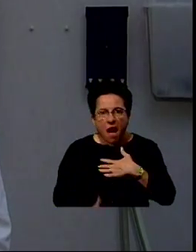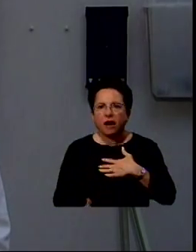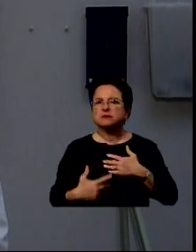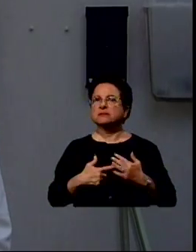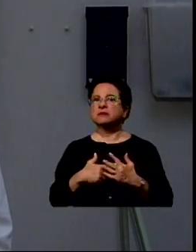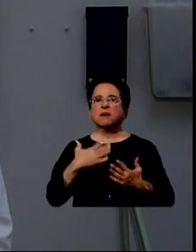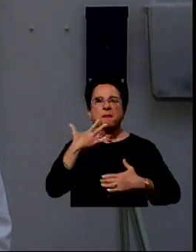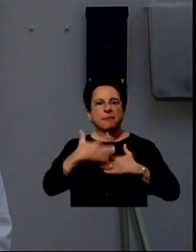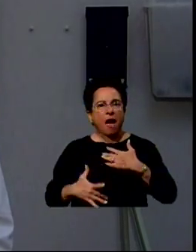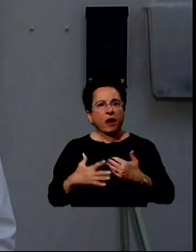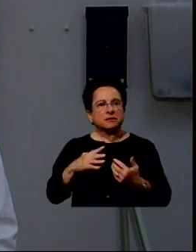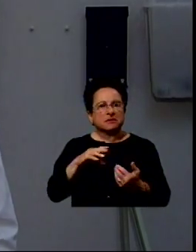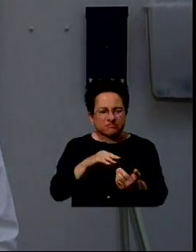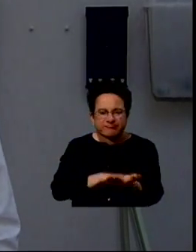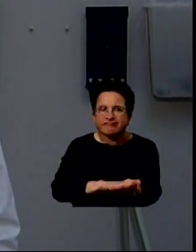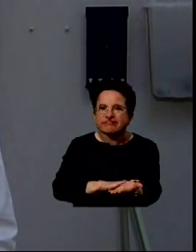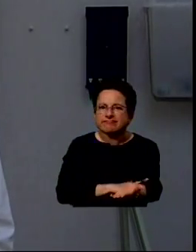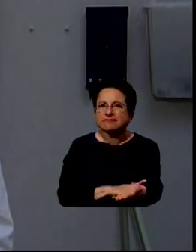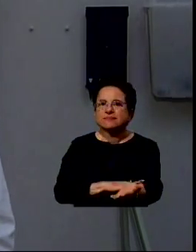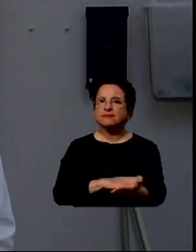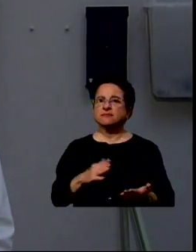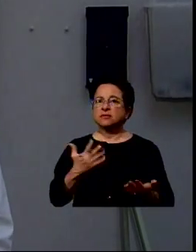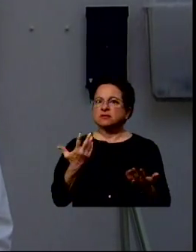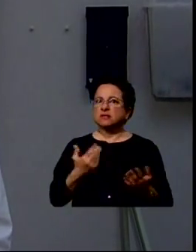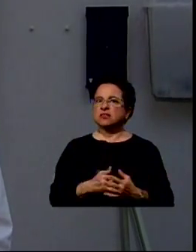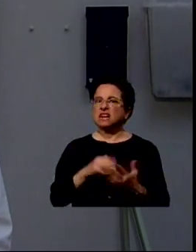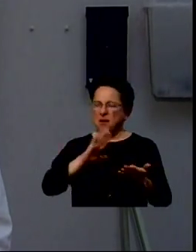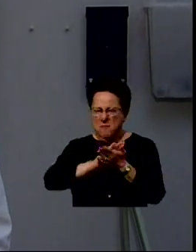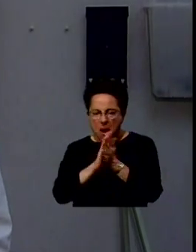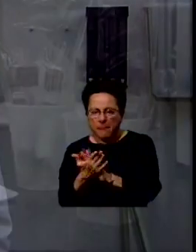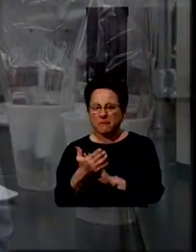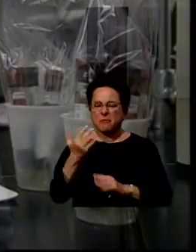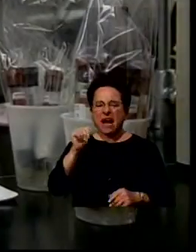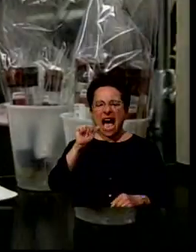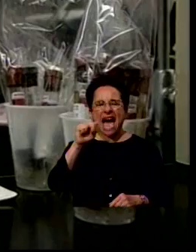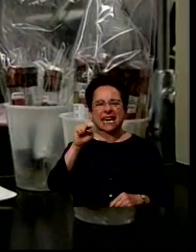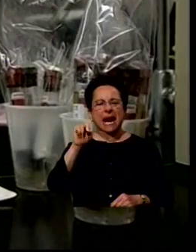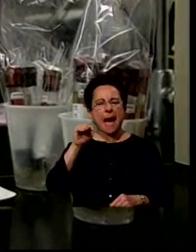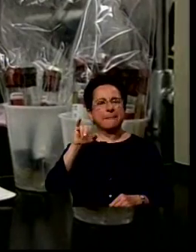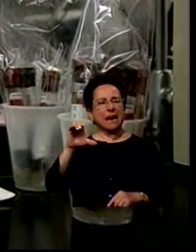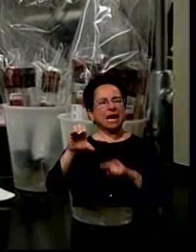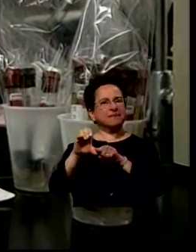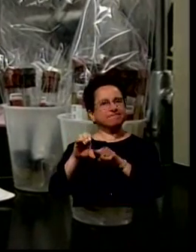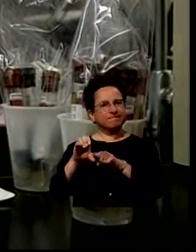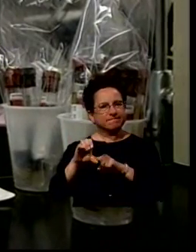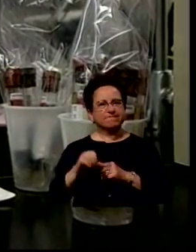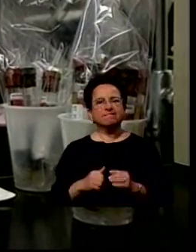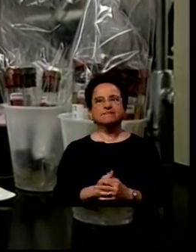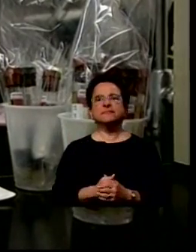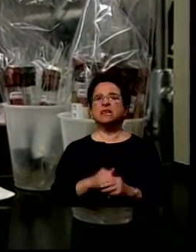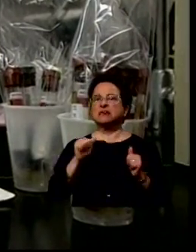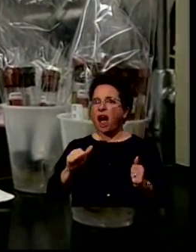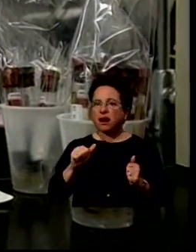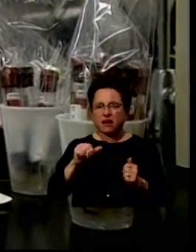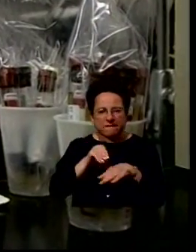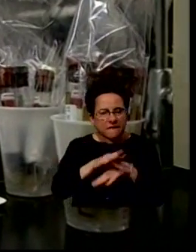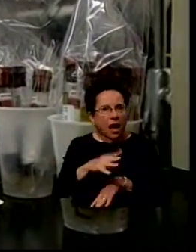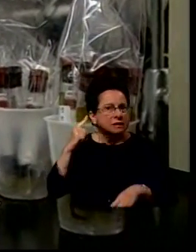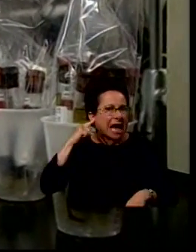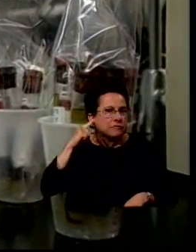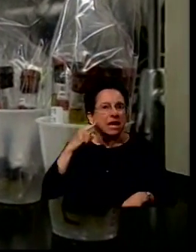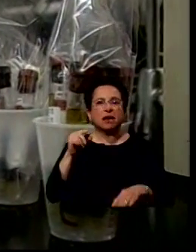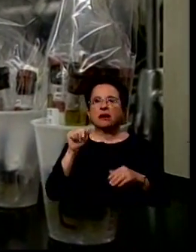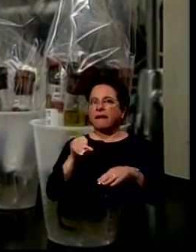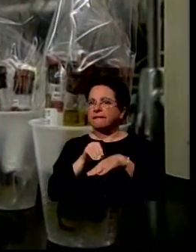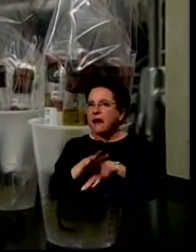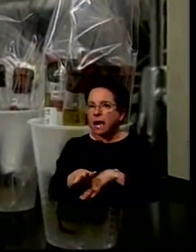bodies. And there's a whole lot of different ways that lead can cause harm to kids. It can affect their bloodstream, blood vessels,